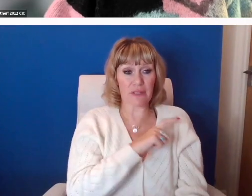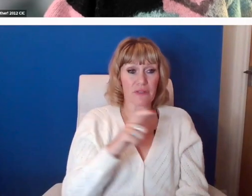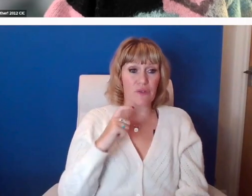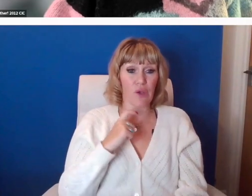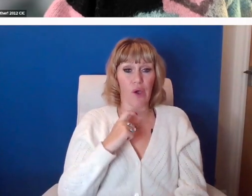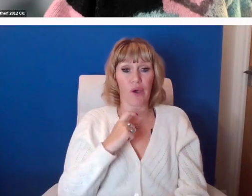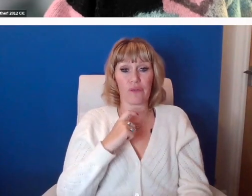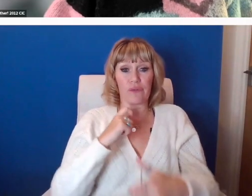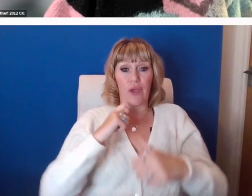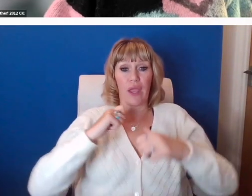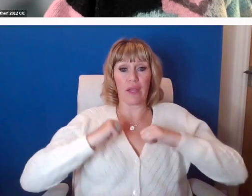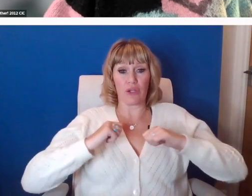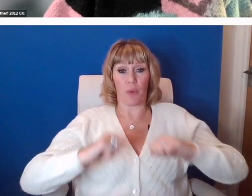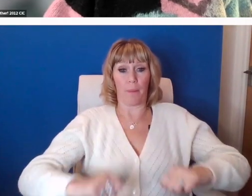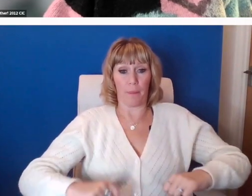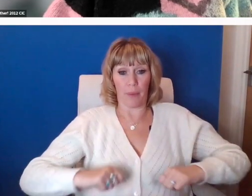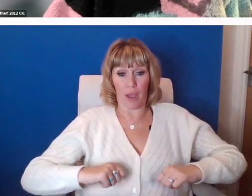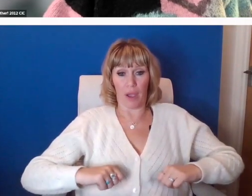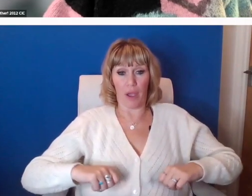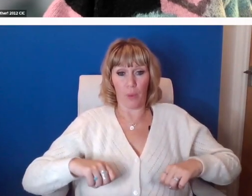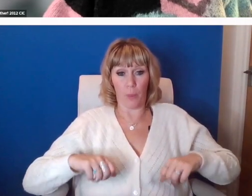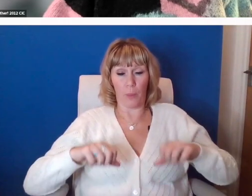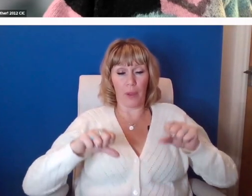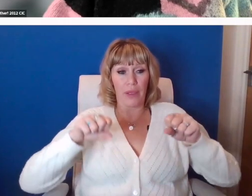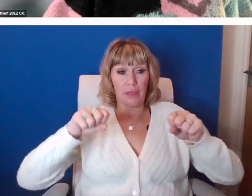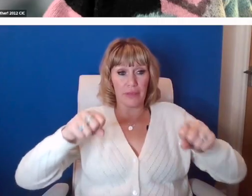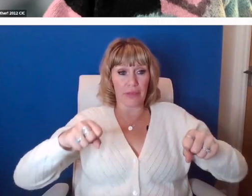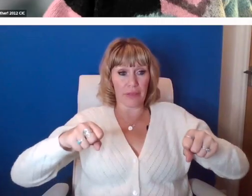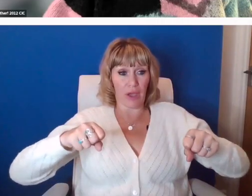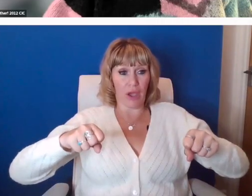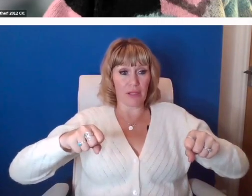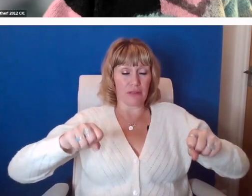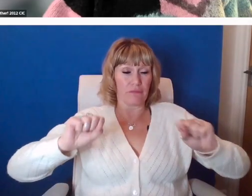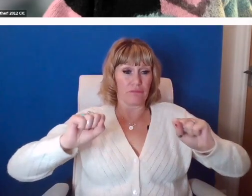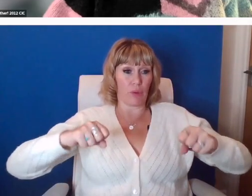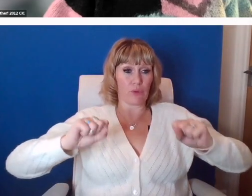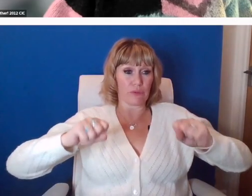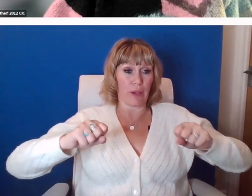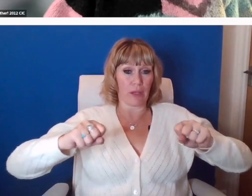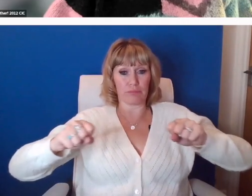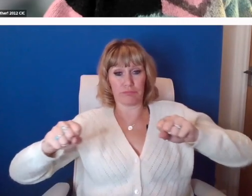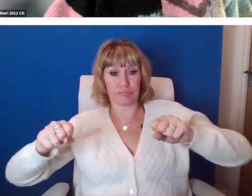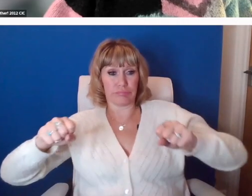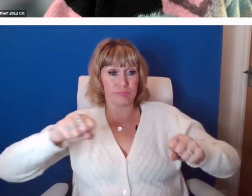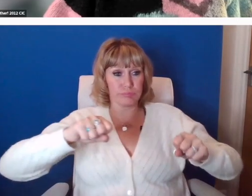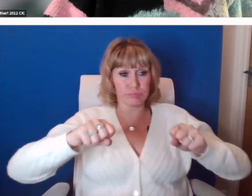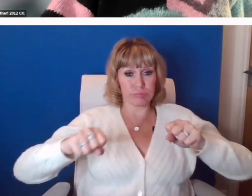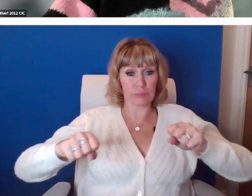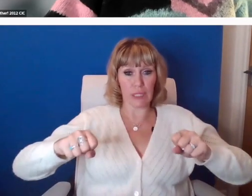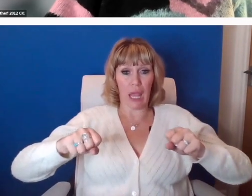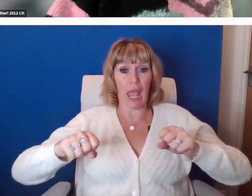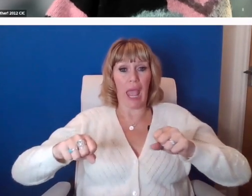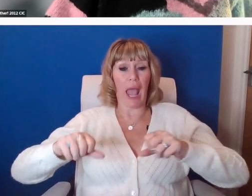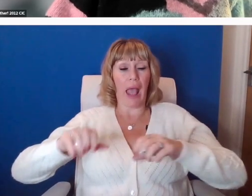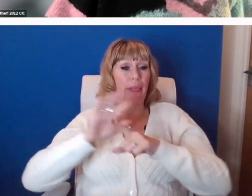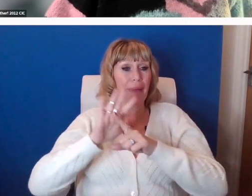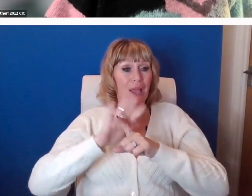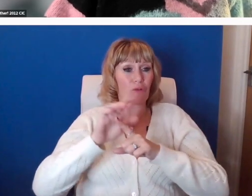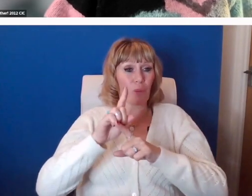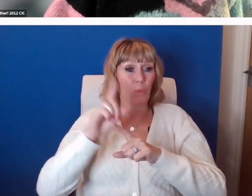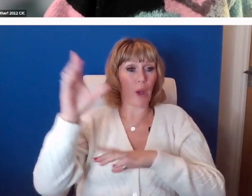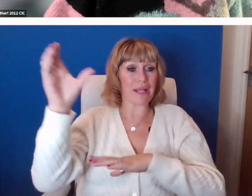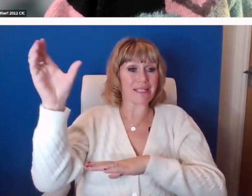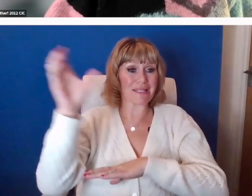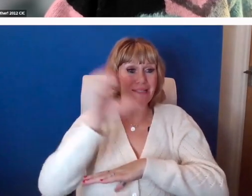mobility vehicle with chopper style handlebars in front of a background of a sunset. This is